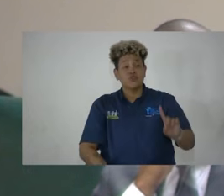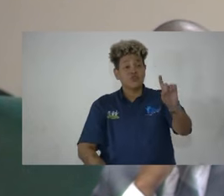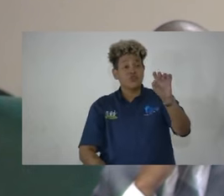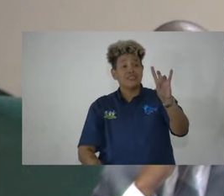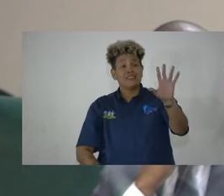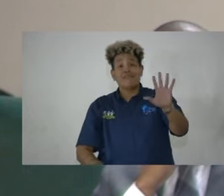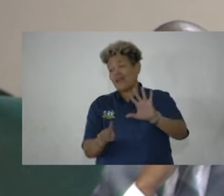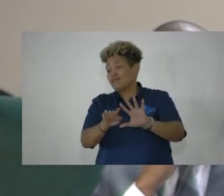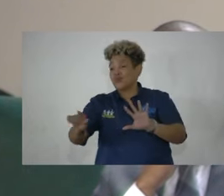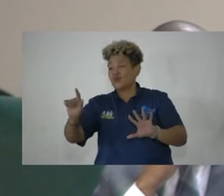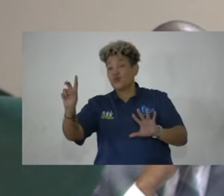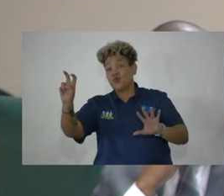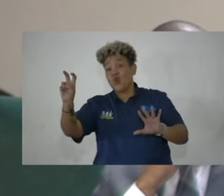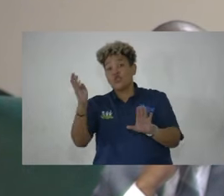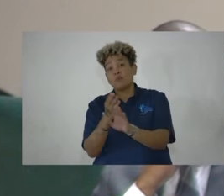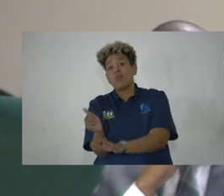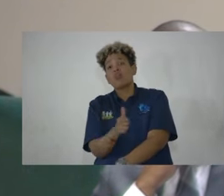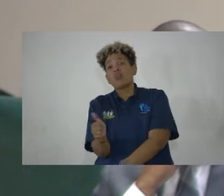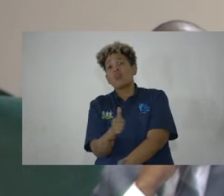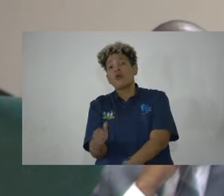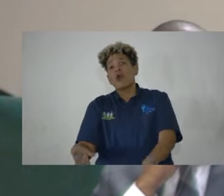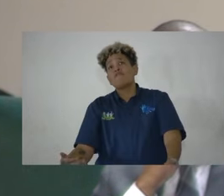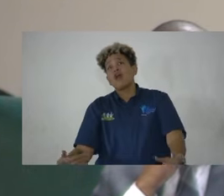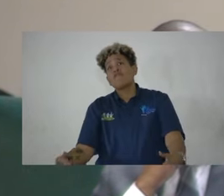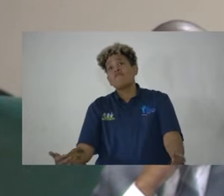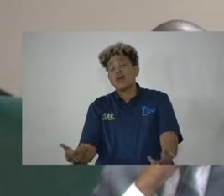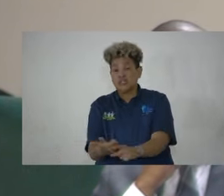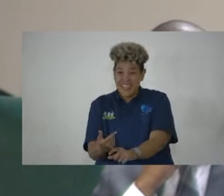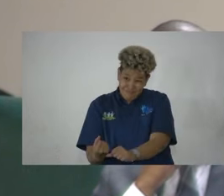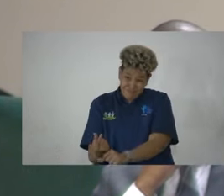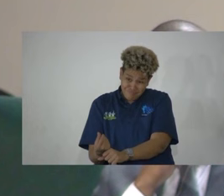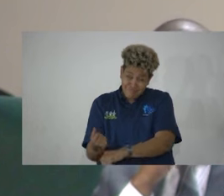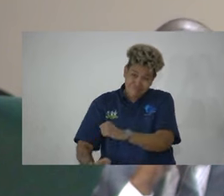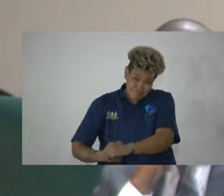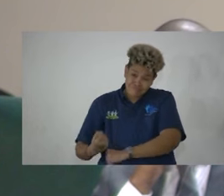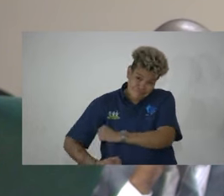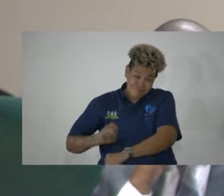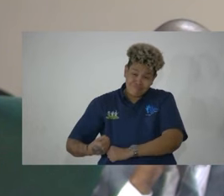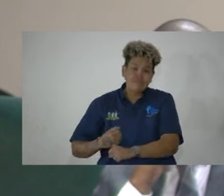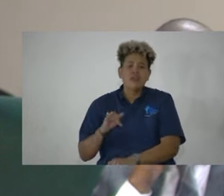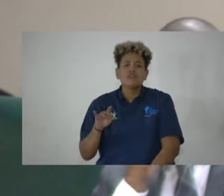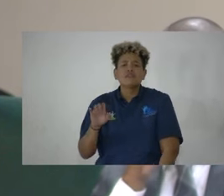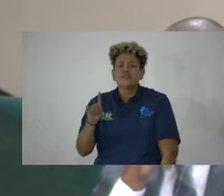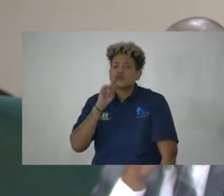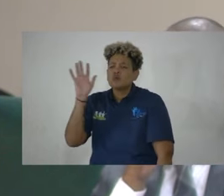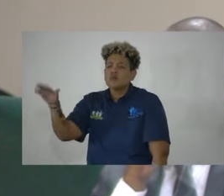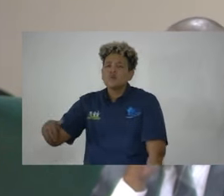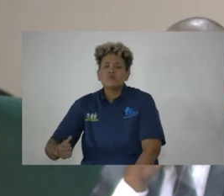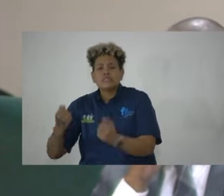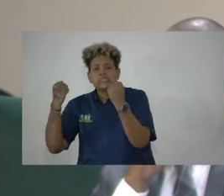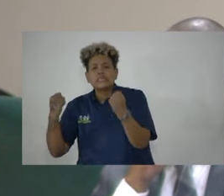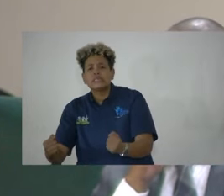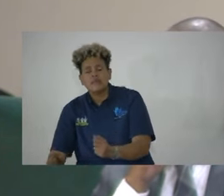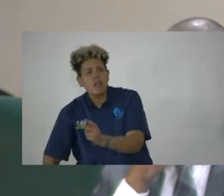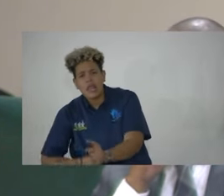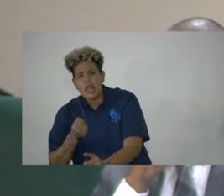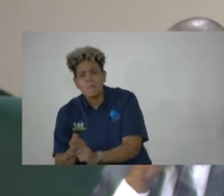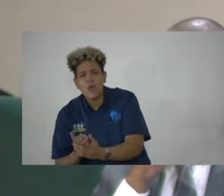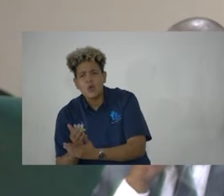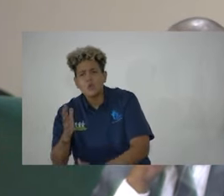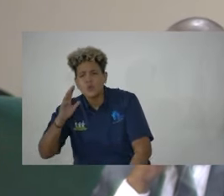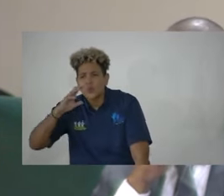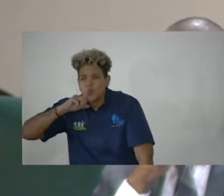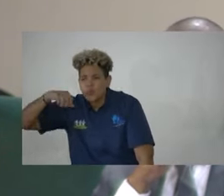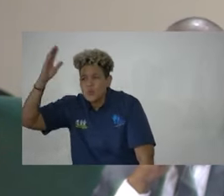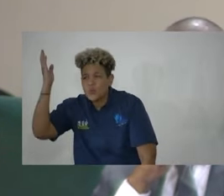175 and 200 units a day, over the years, the JUTC has been severely impacted by an older